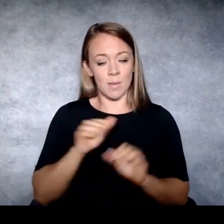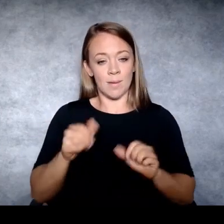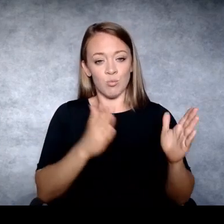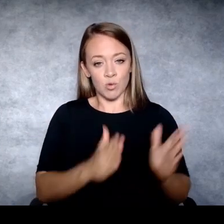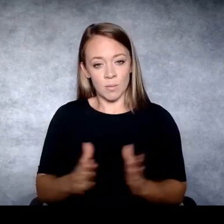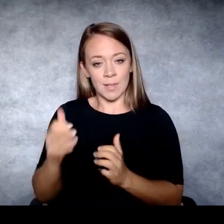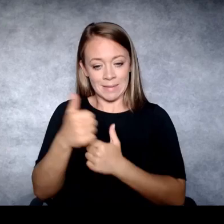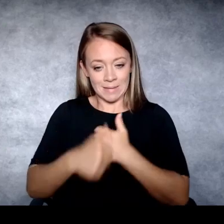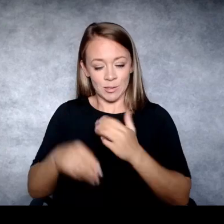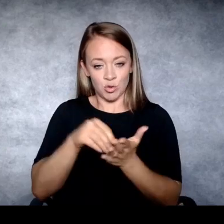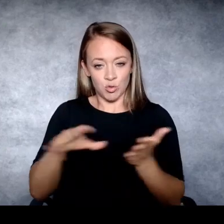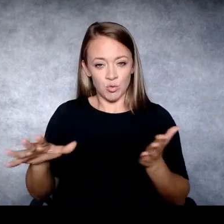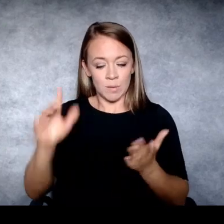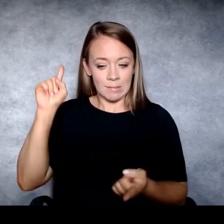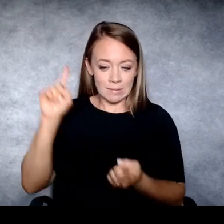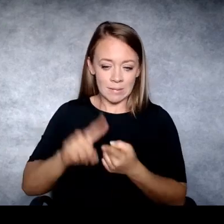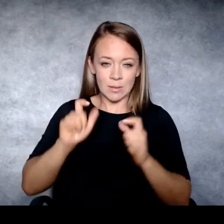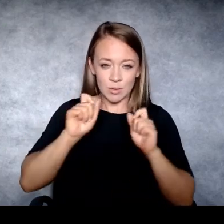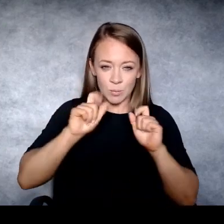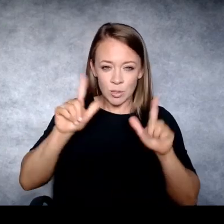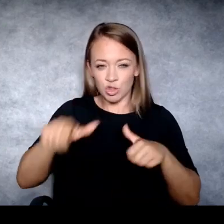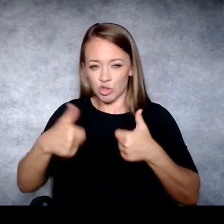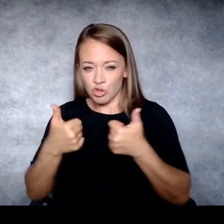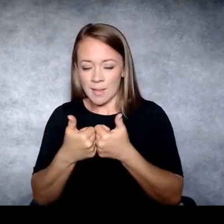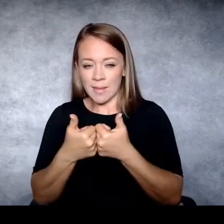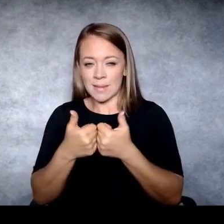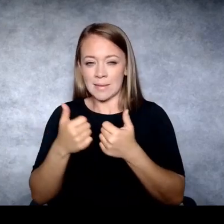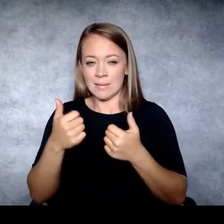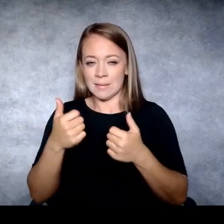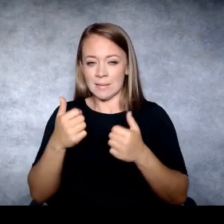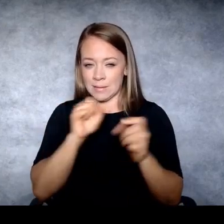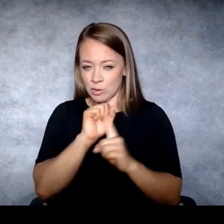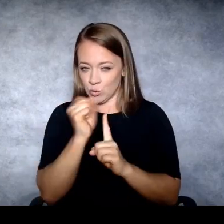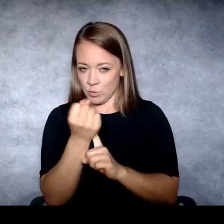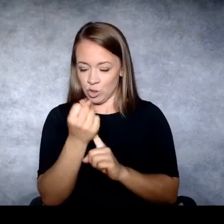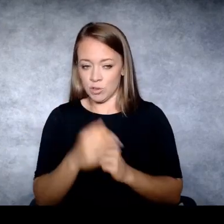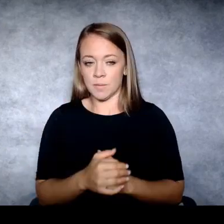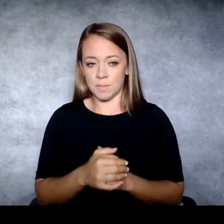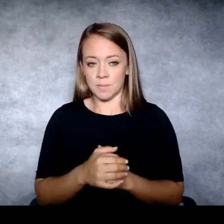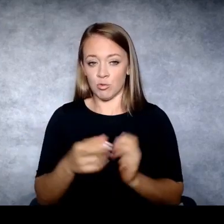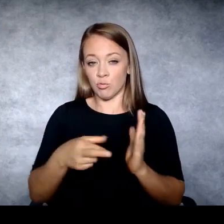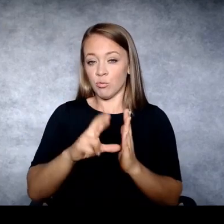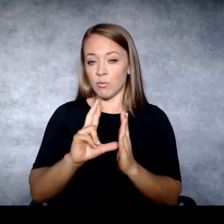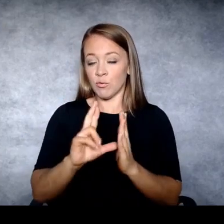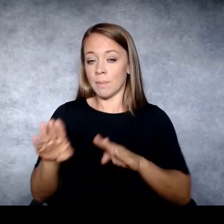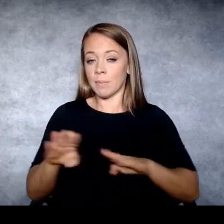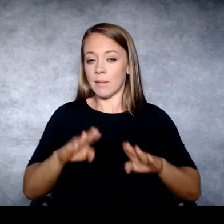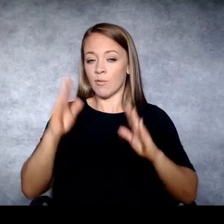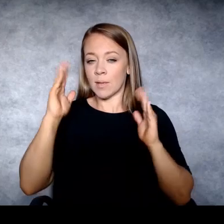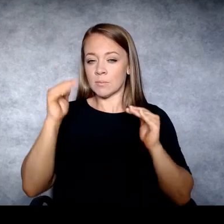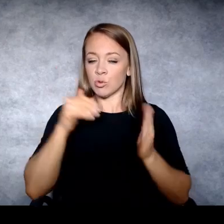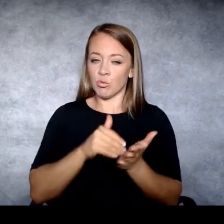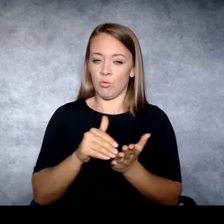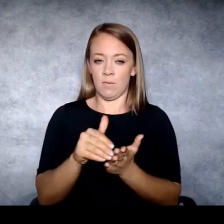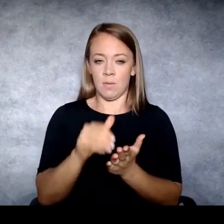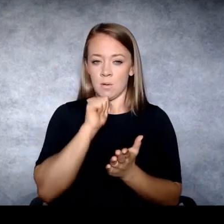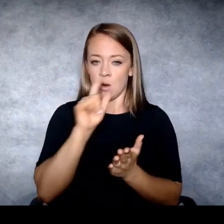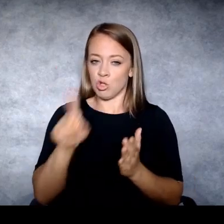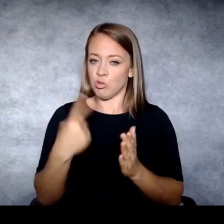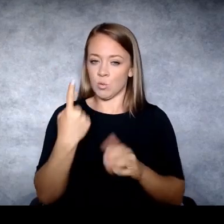in challenging situations. Review behavior expectations often, not just at the beginning of the